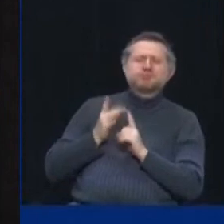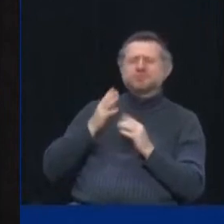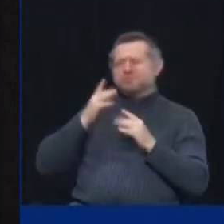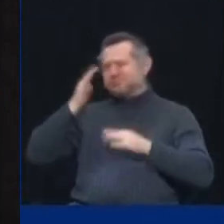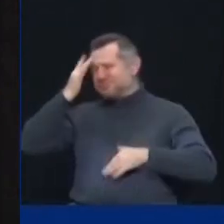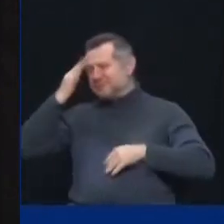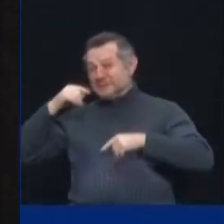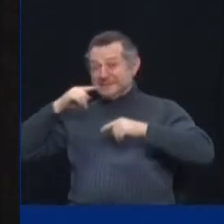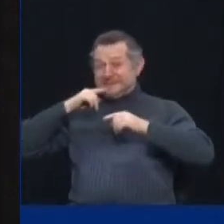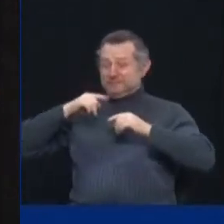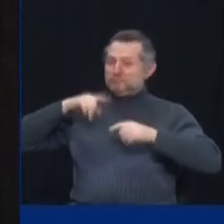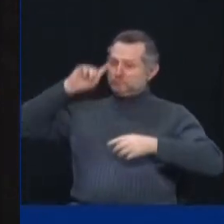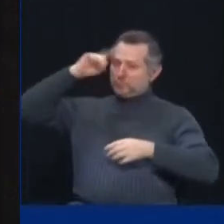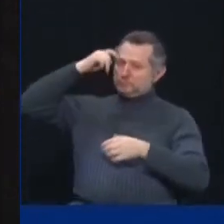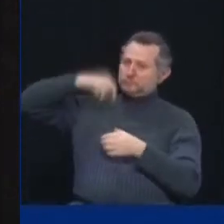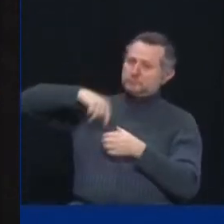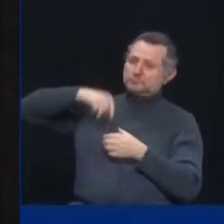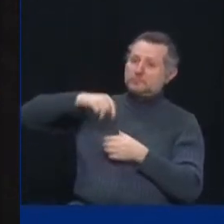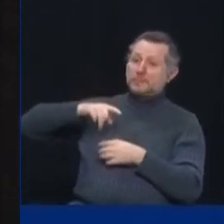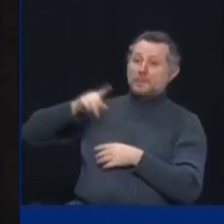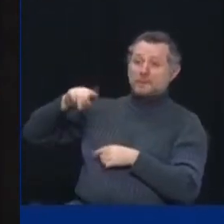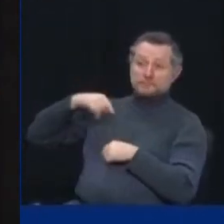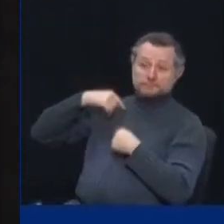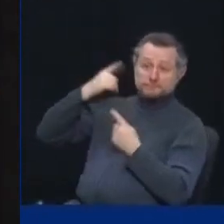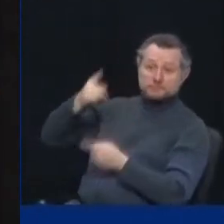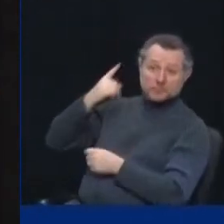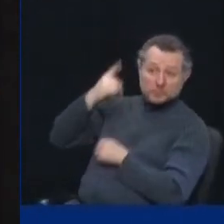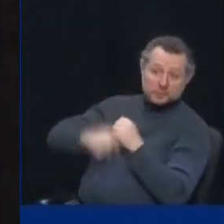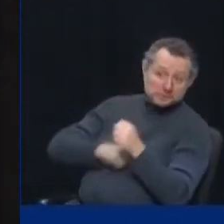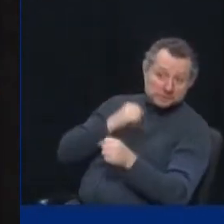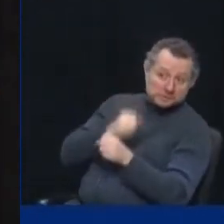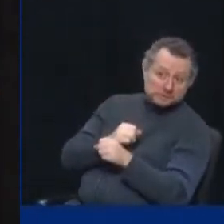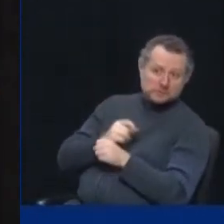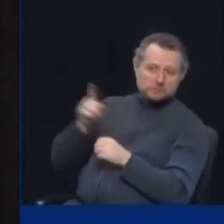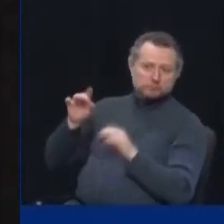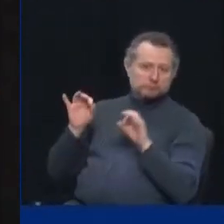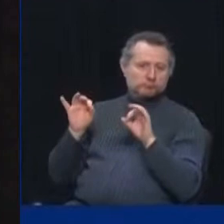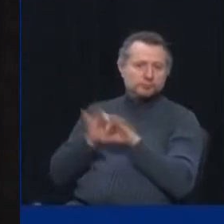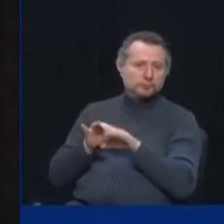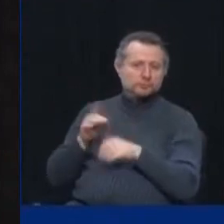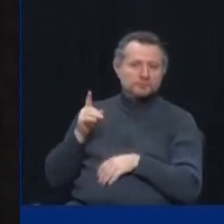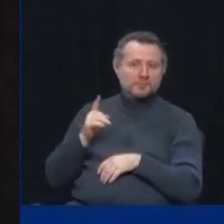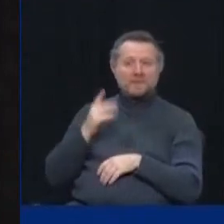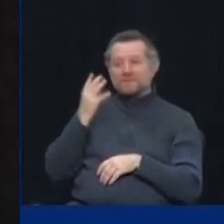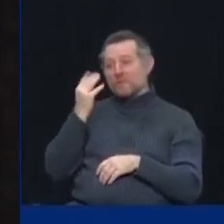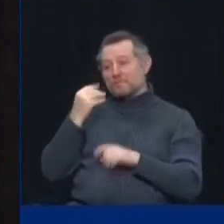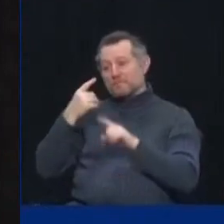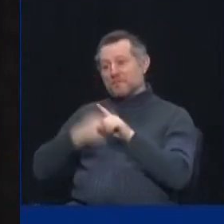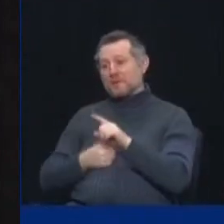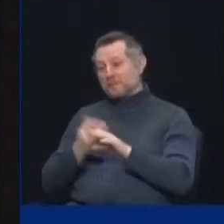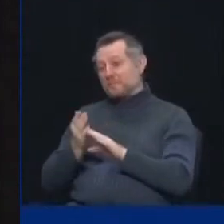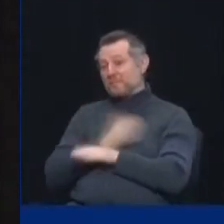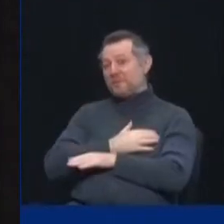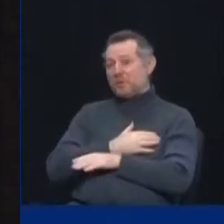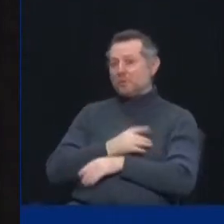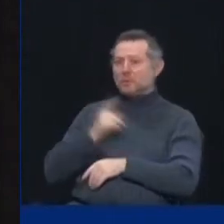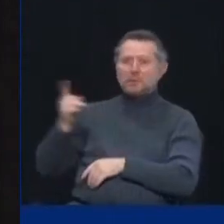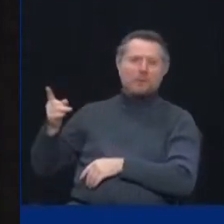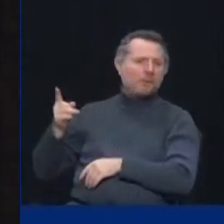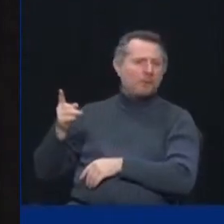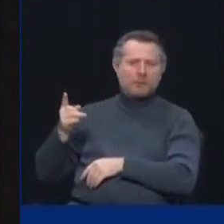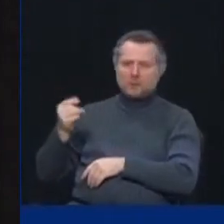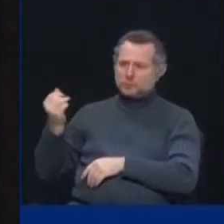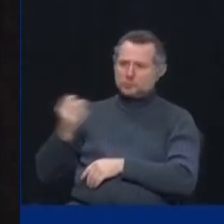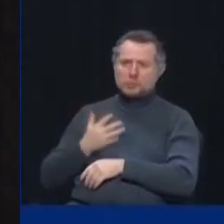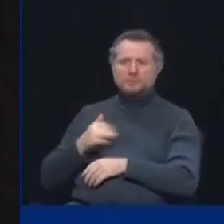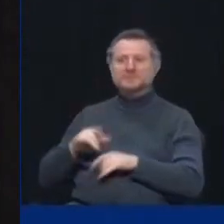And through it all, you made sure that over the last 14 months that we were able to get all of the testing sites that we needed,